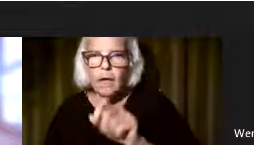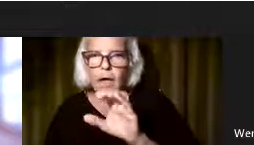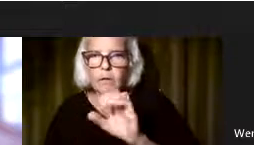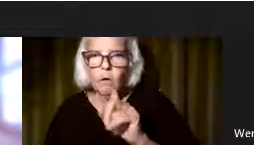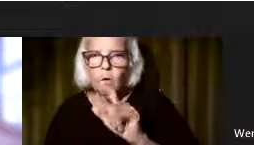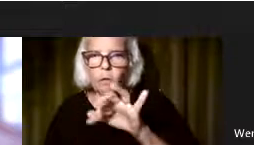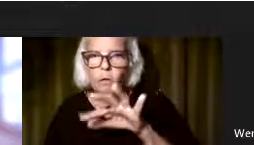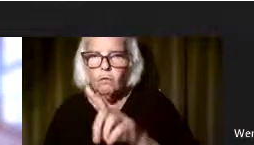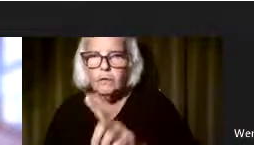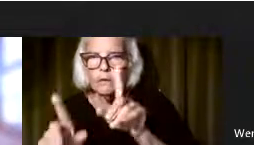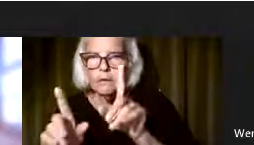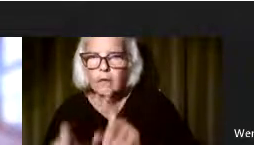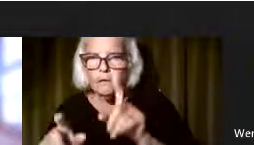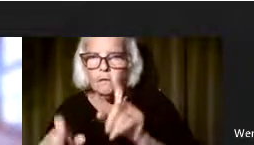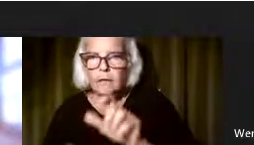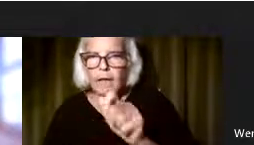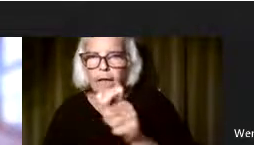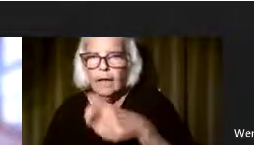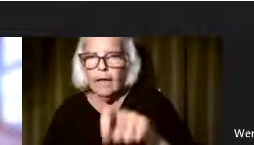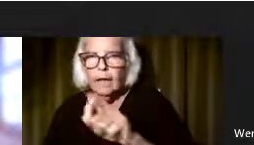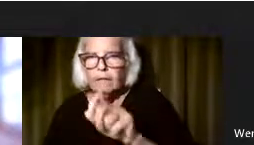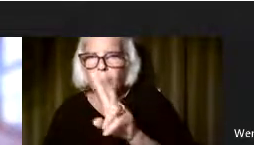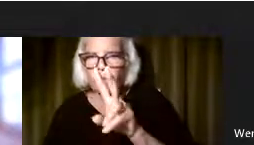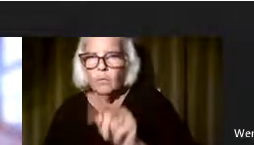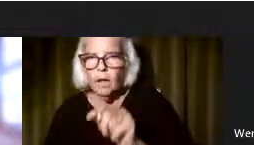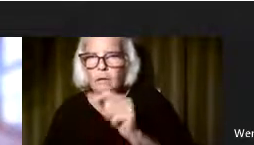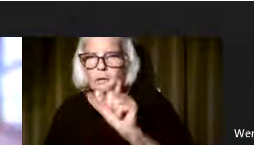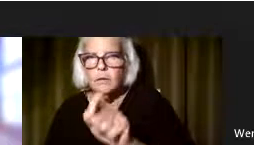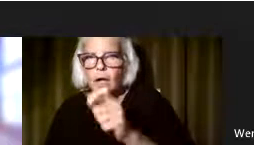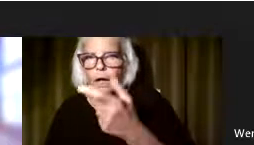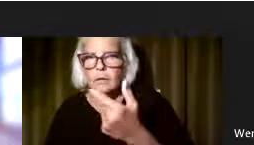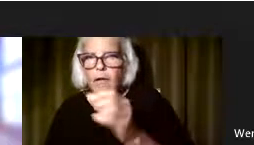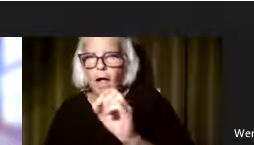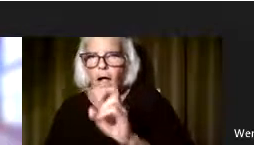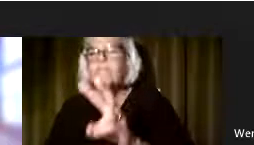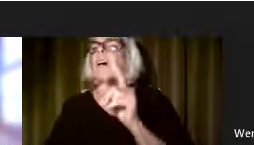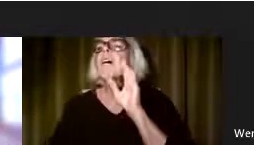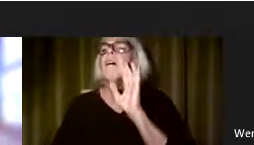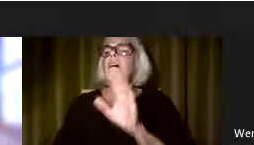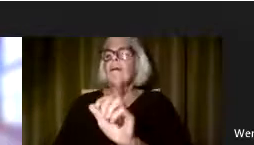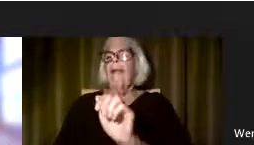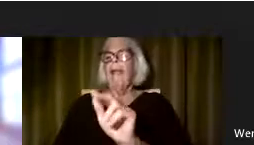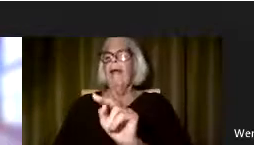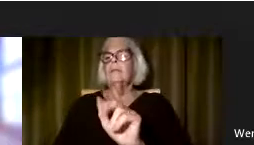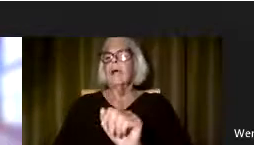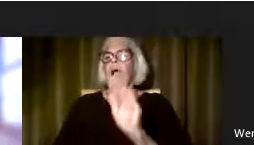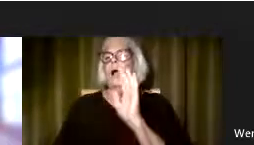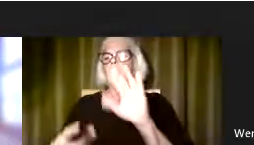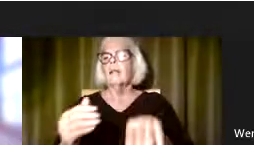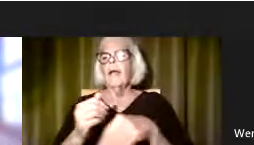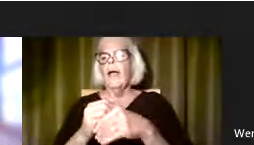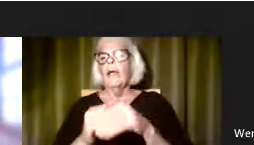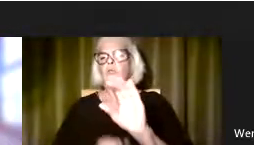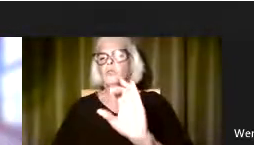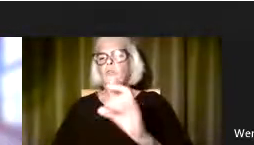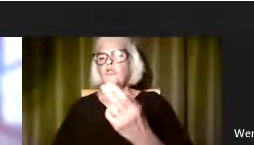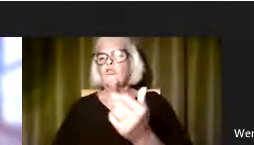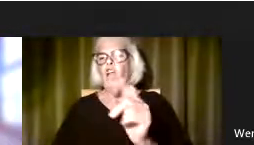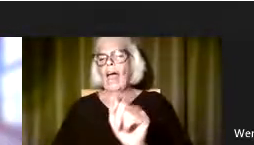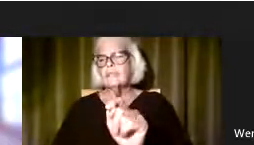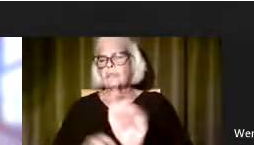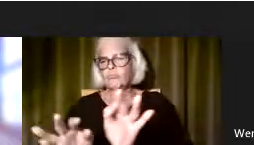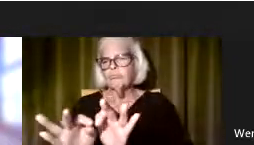But if you reach out, we'll see if you're eligible and we'll get you onboarded for that AIDC program.